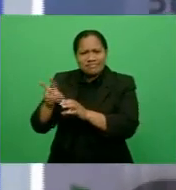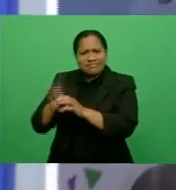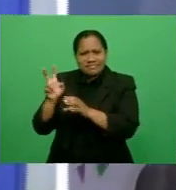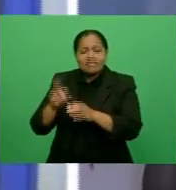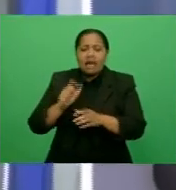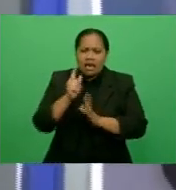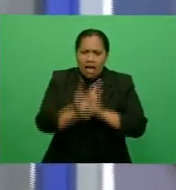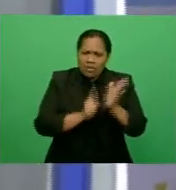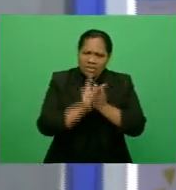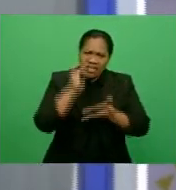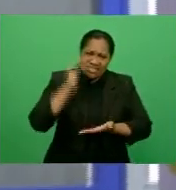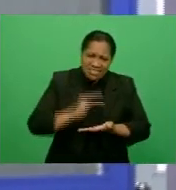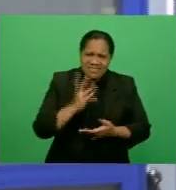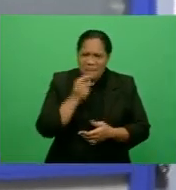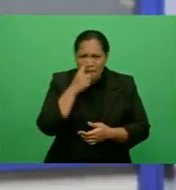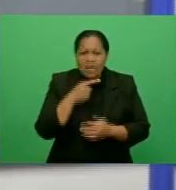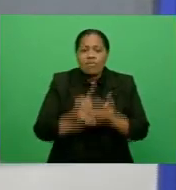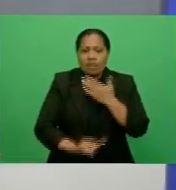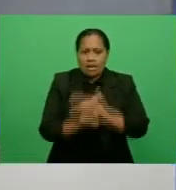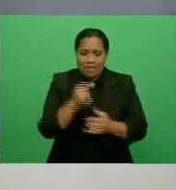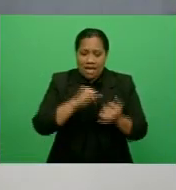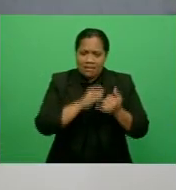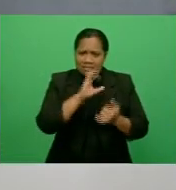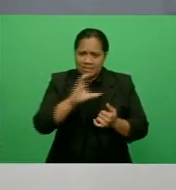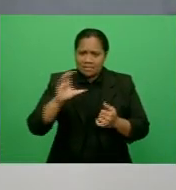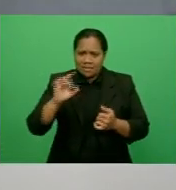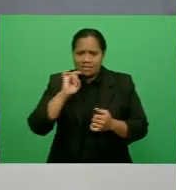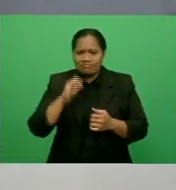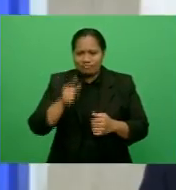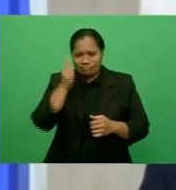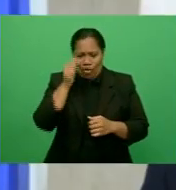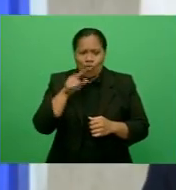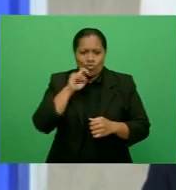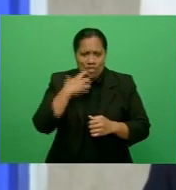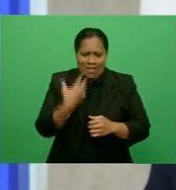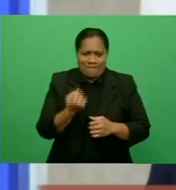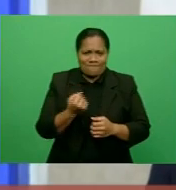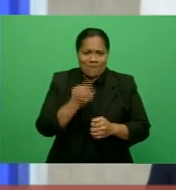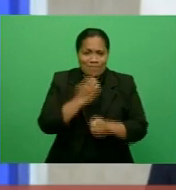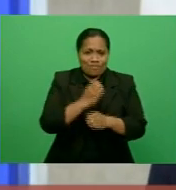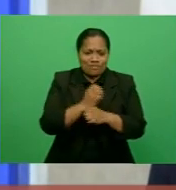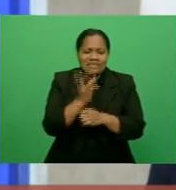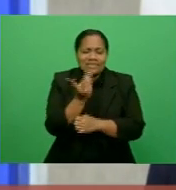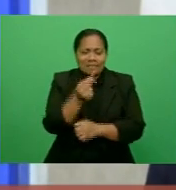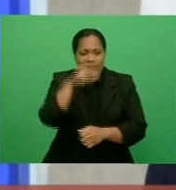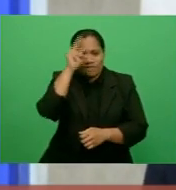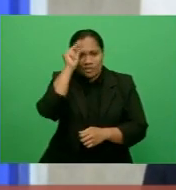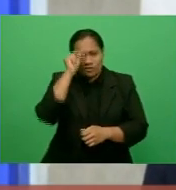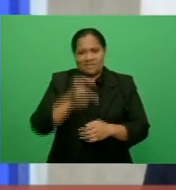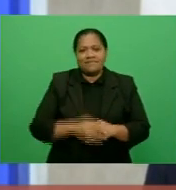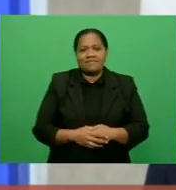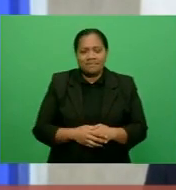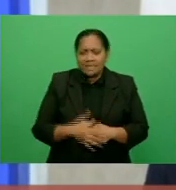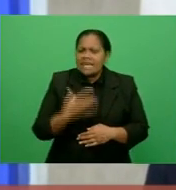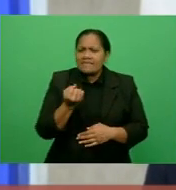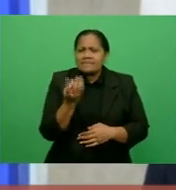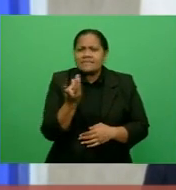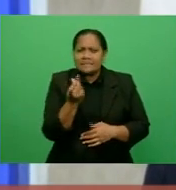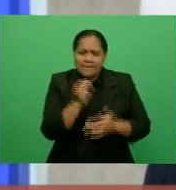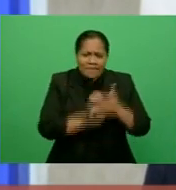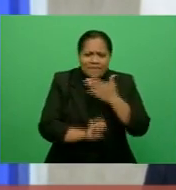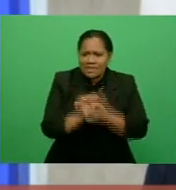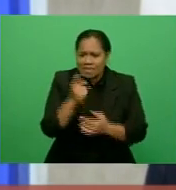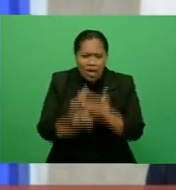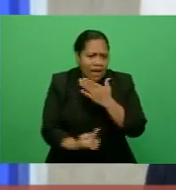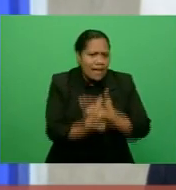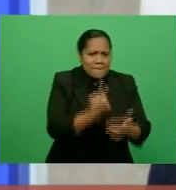Suvo City Council believes the sale will create employment for some Fijians. There are events that will coincide with this